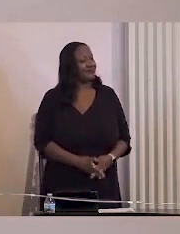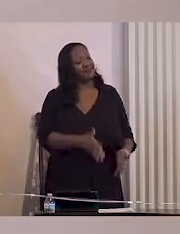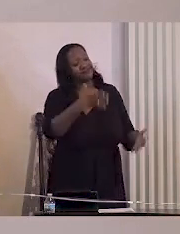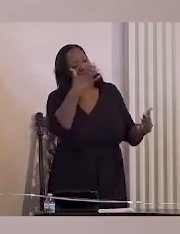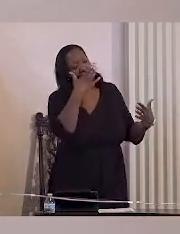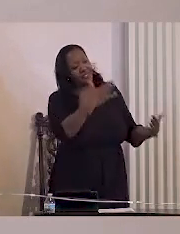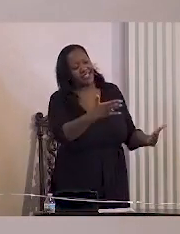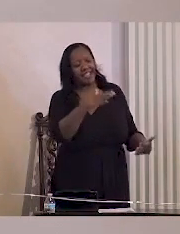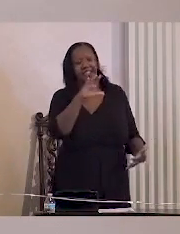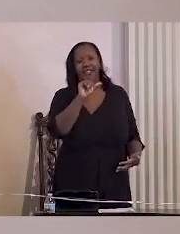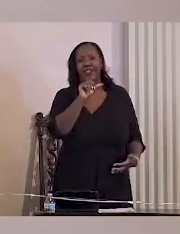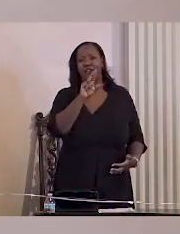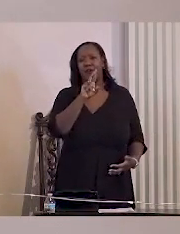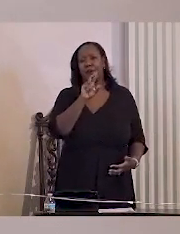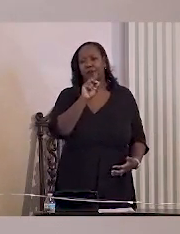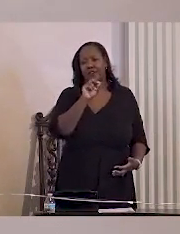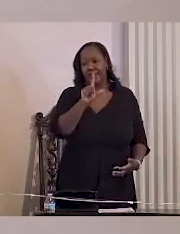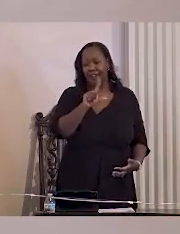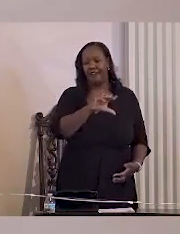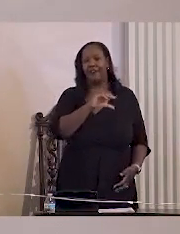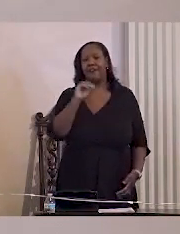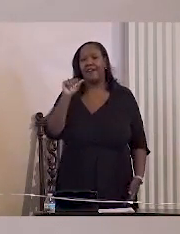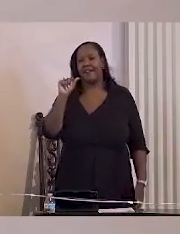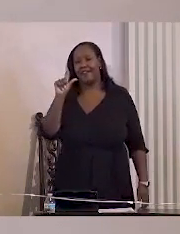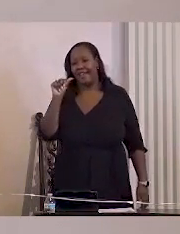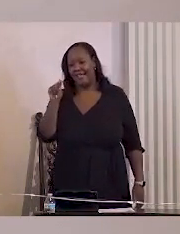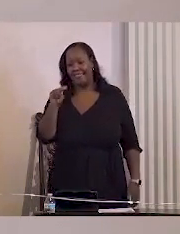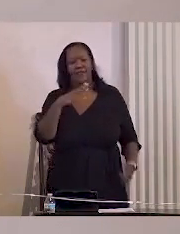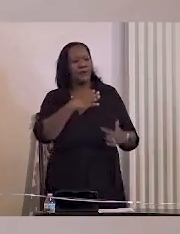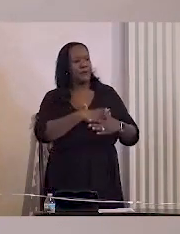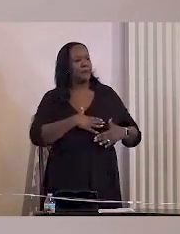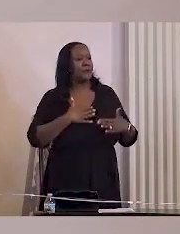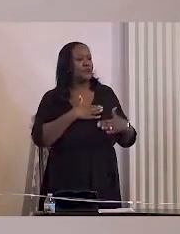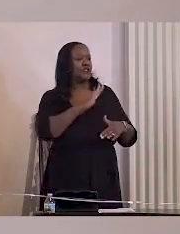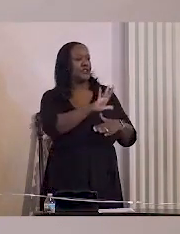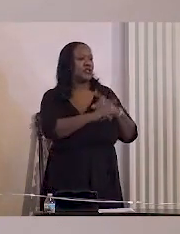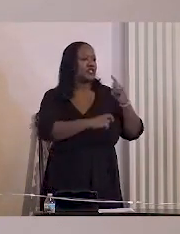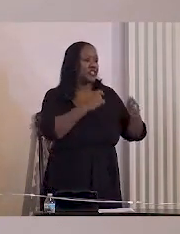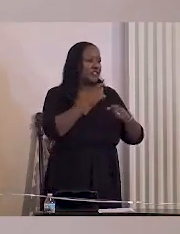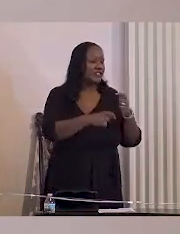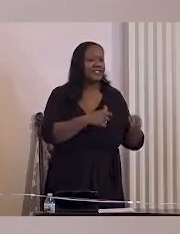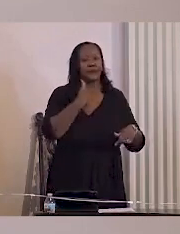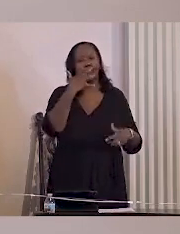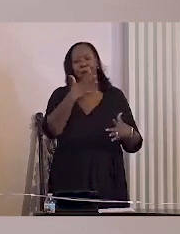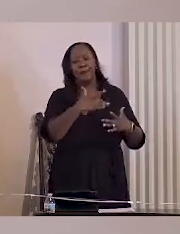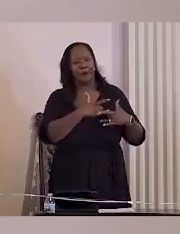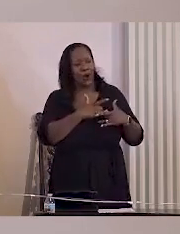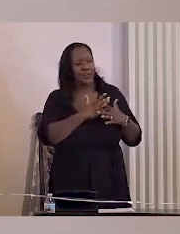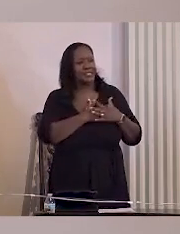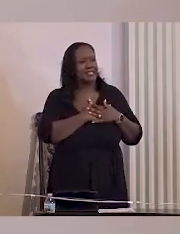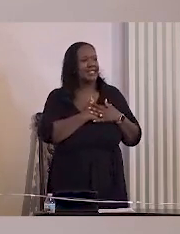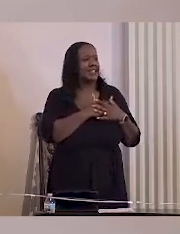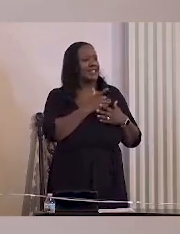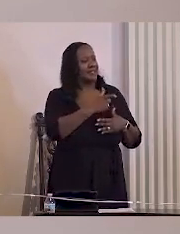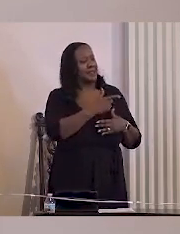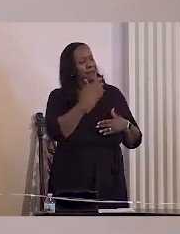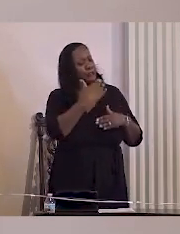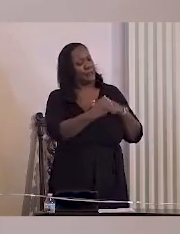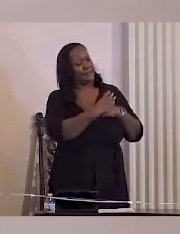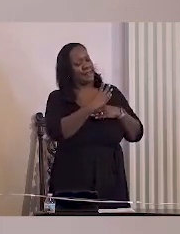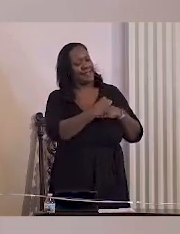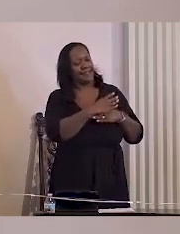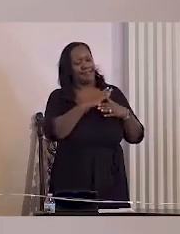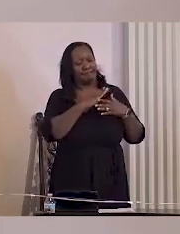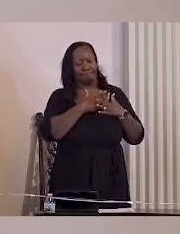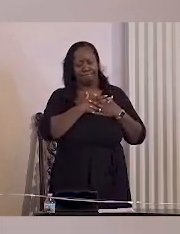Thank you so much, Carol and Alan. I so appreciate your generous spirits, warm hearts, words to live by. Appreciate